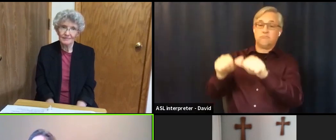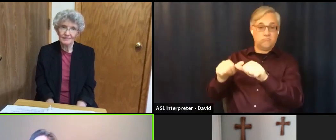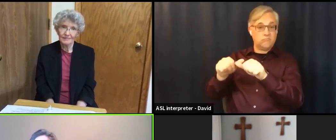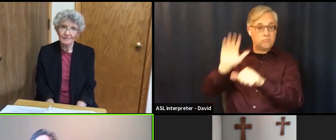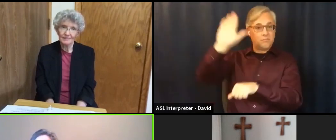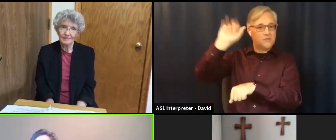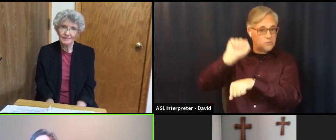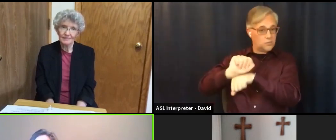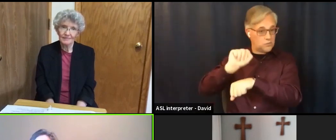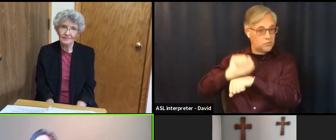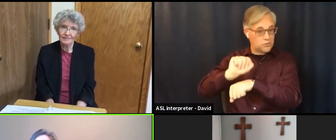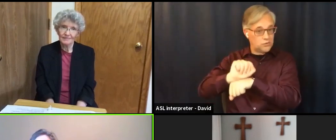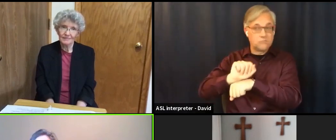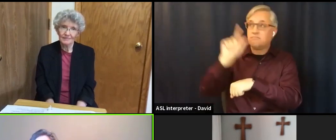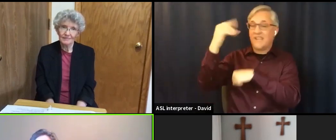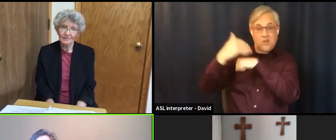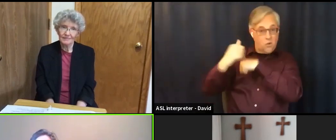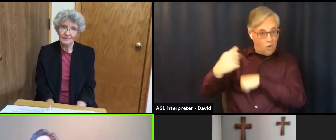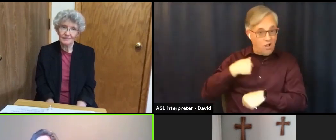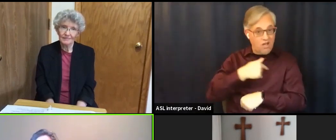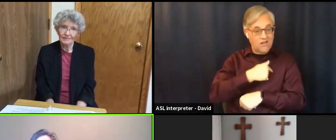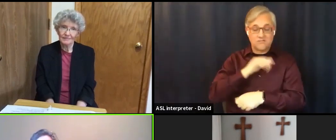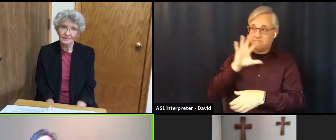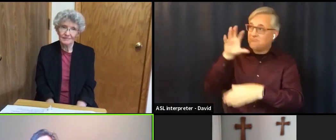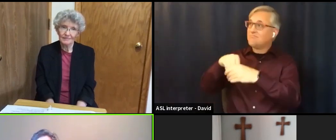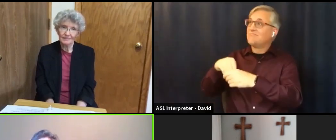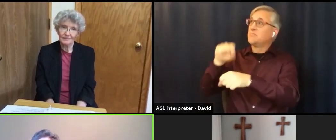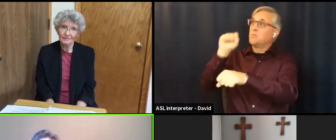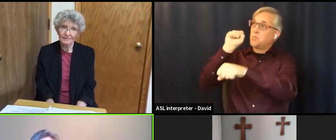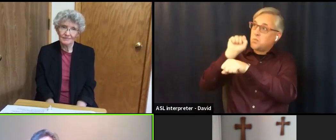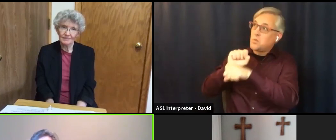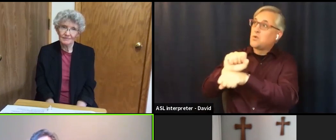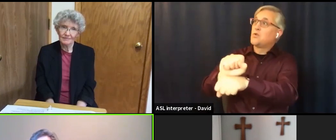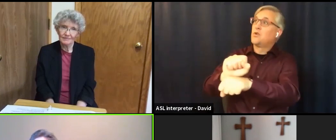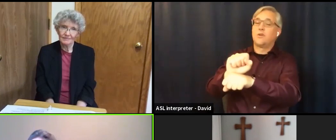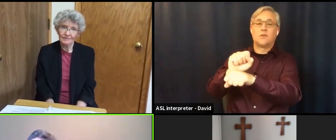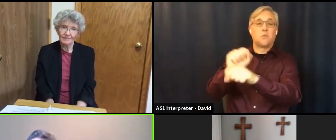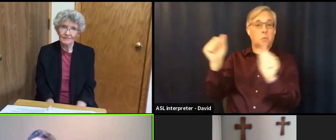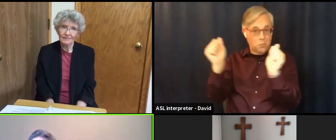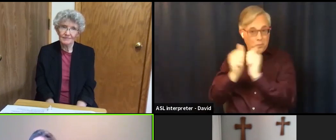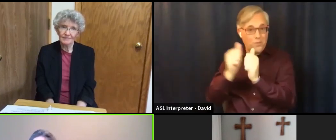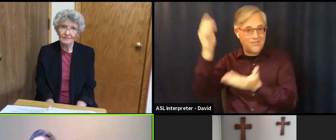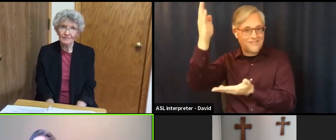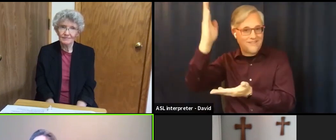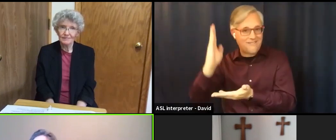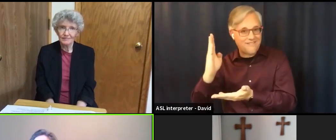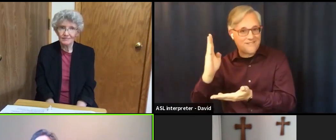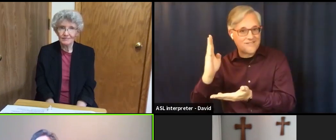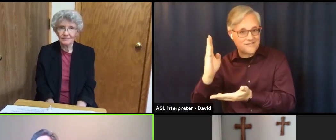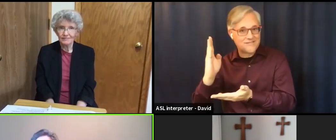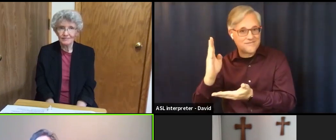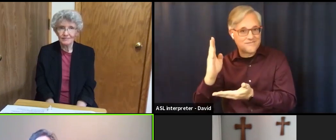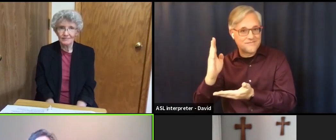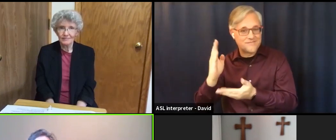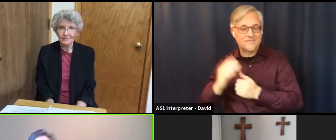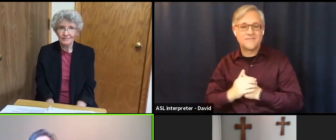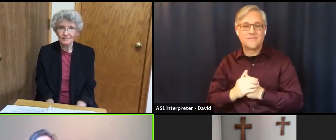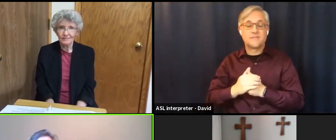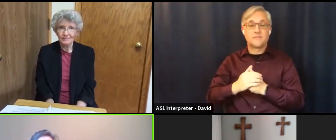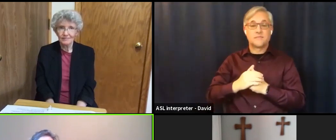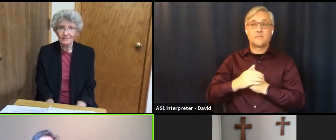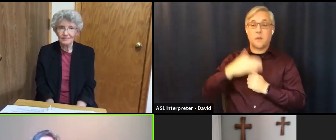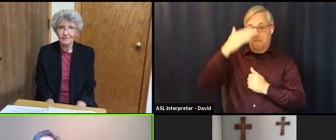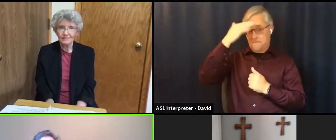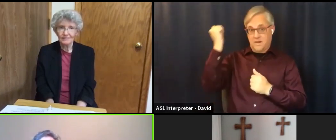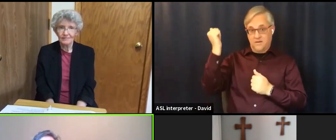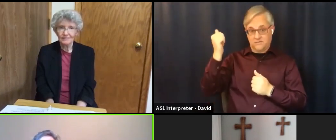We continue to do this work with God because we are the